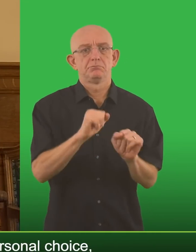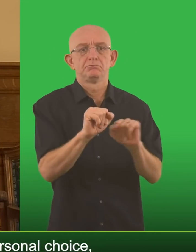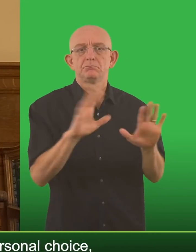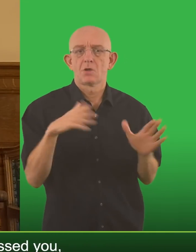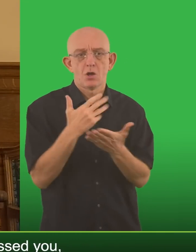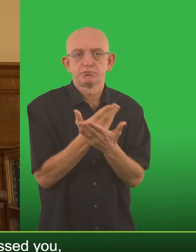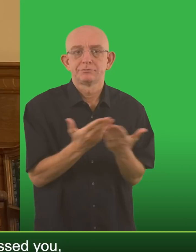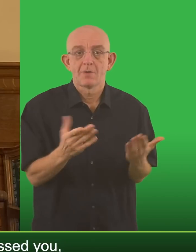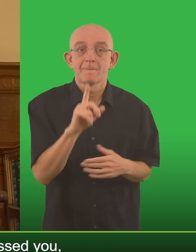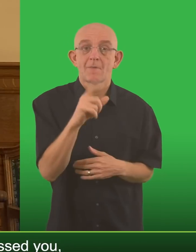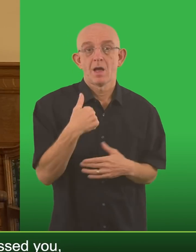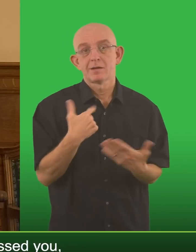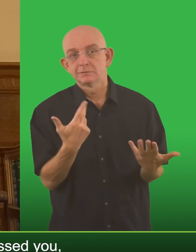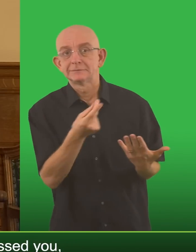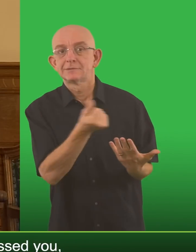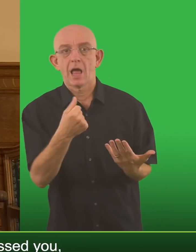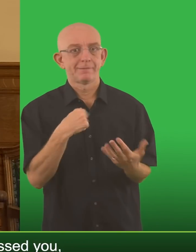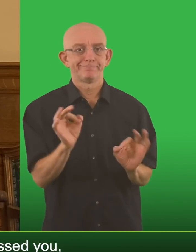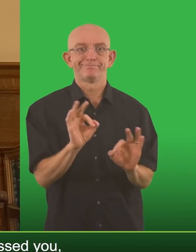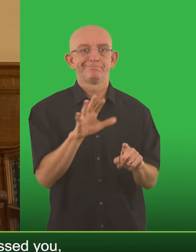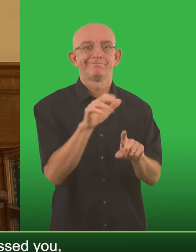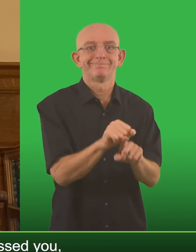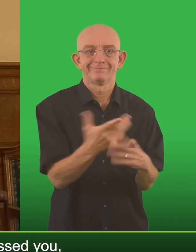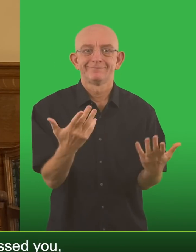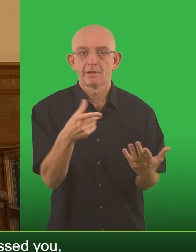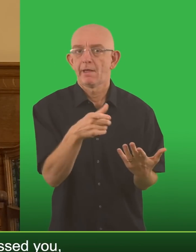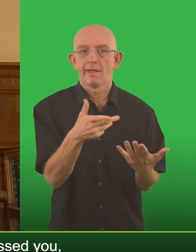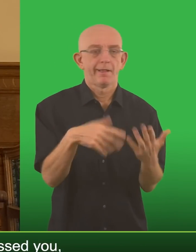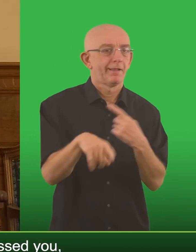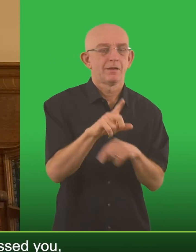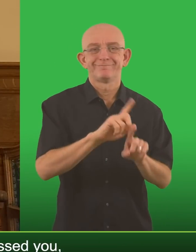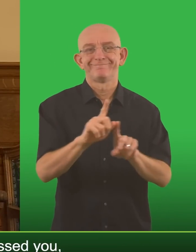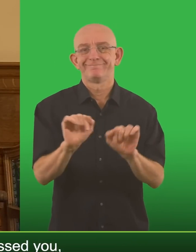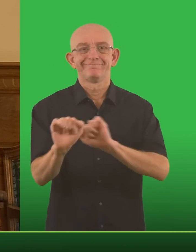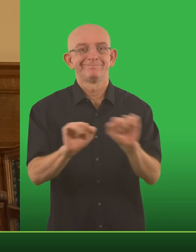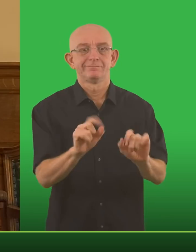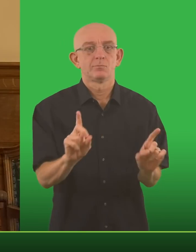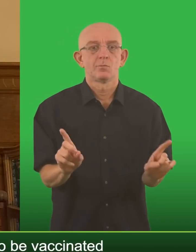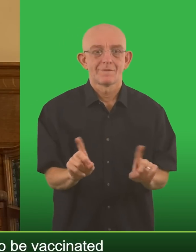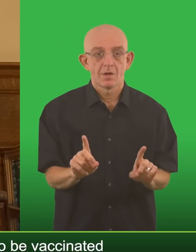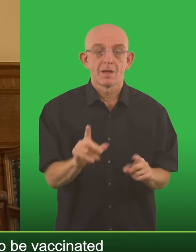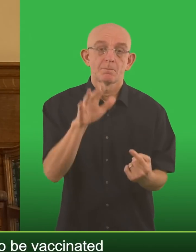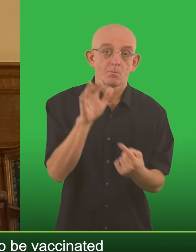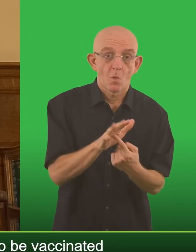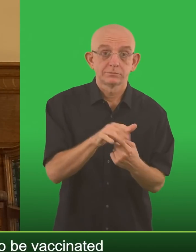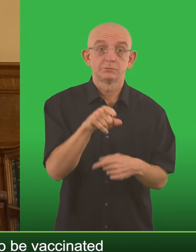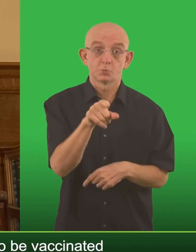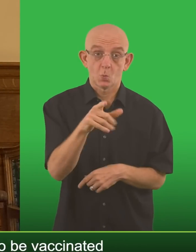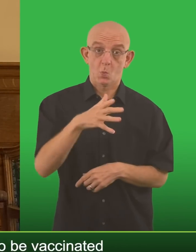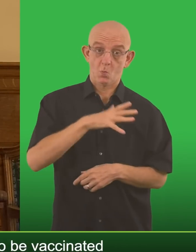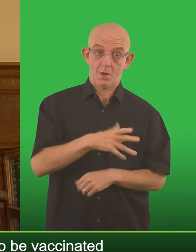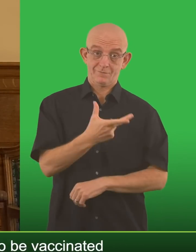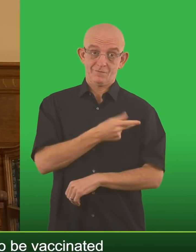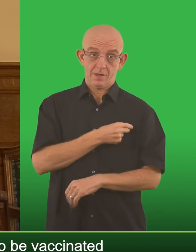respect that. And for some, we will have missed you. You will have slipped through the net in various shapes and forms. It's really important